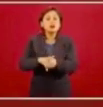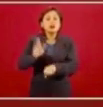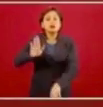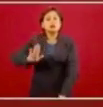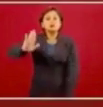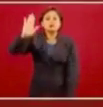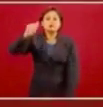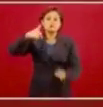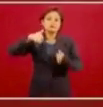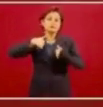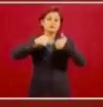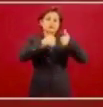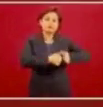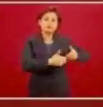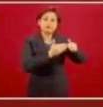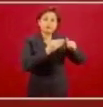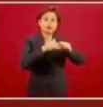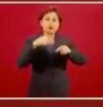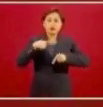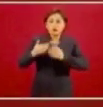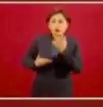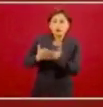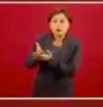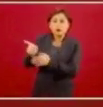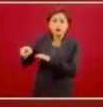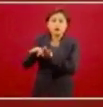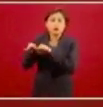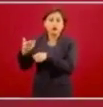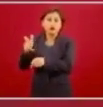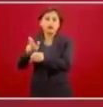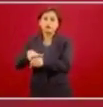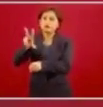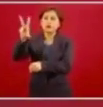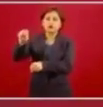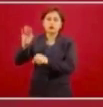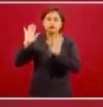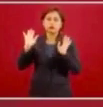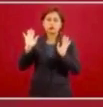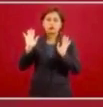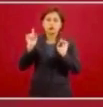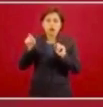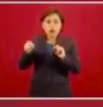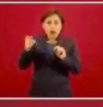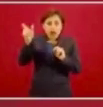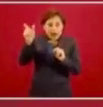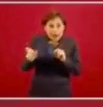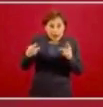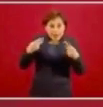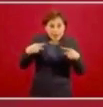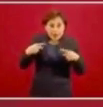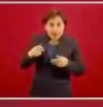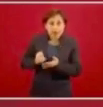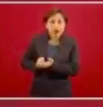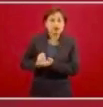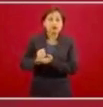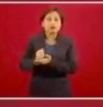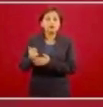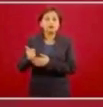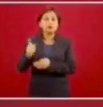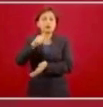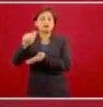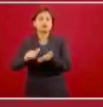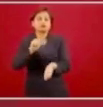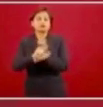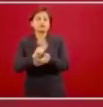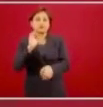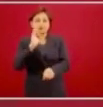sector workers, who said, I will stay home, I won't go to work. And they are protected by this disposition that